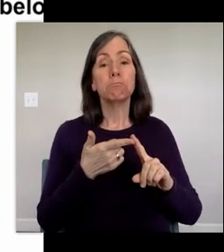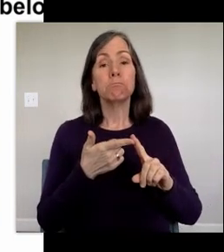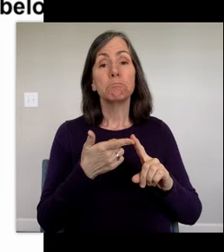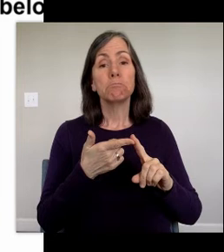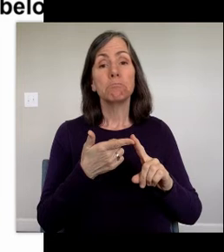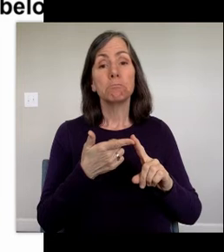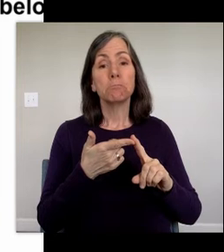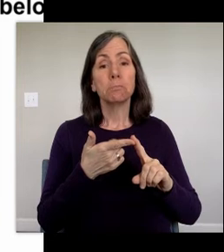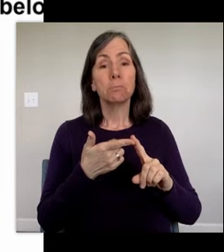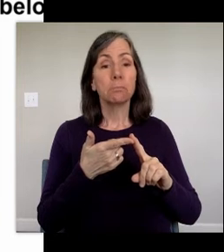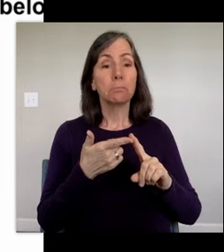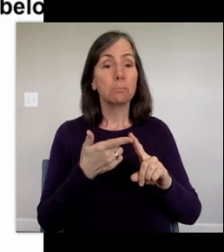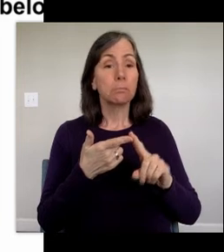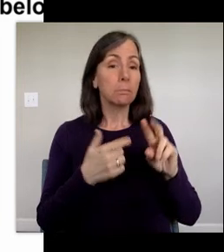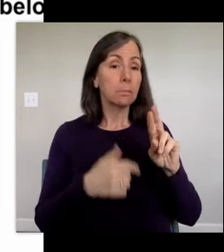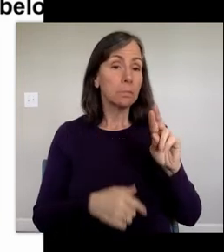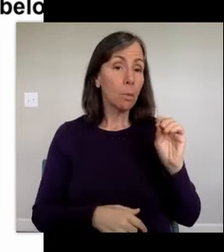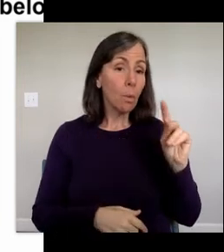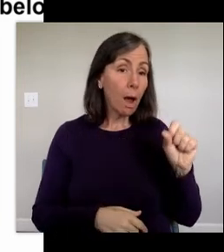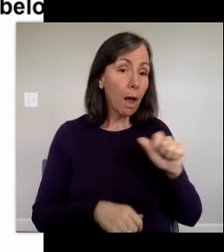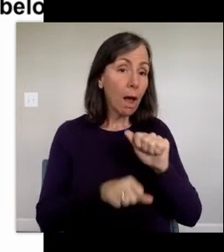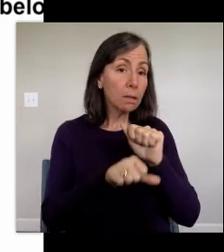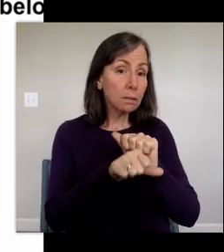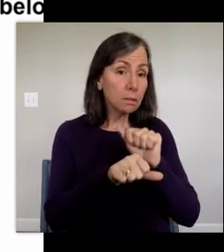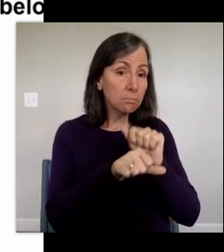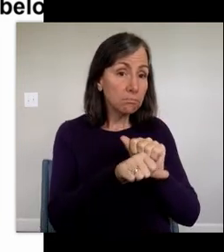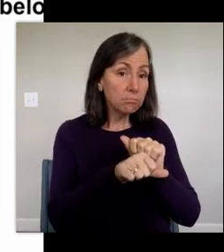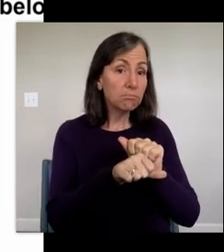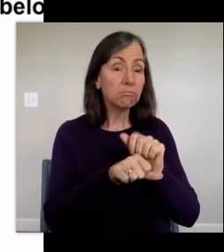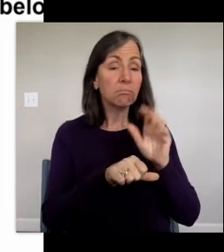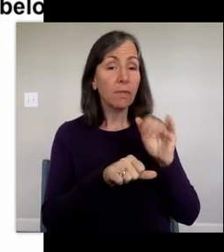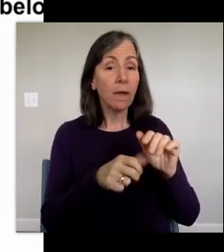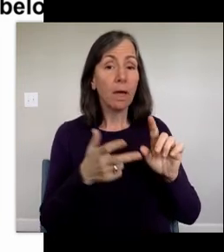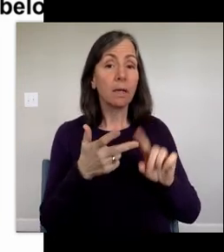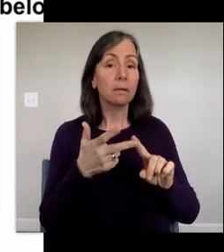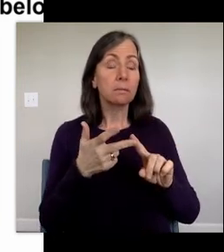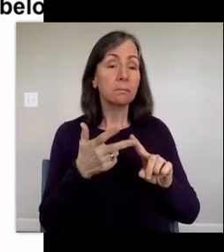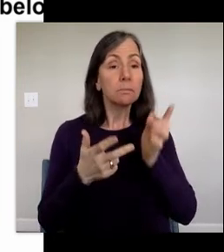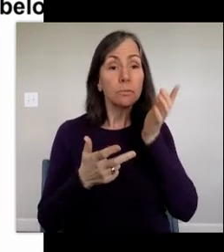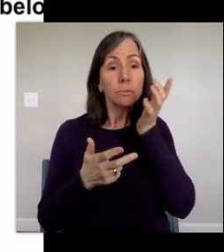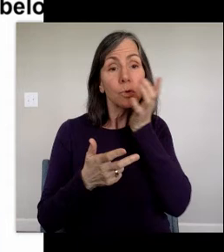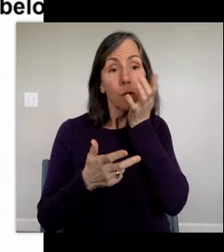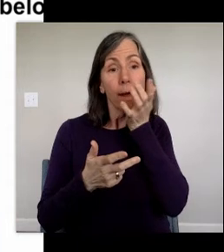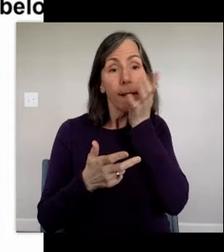possibly if you have some rocks or some grass.